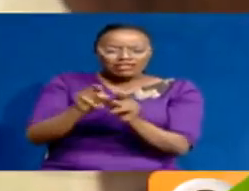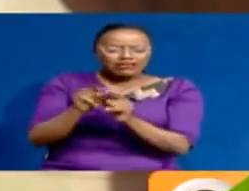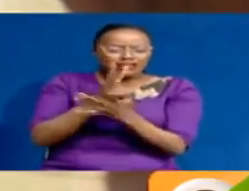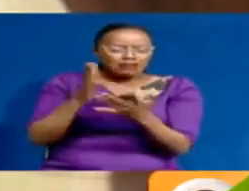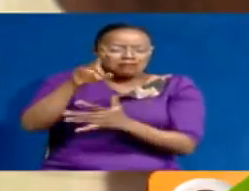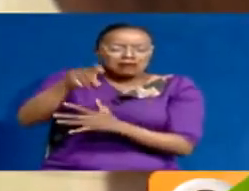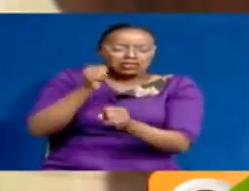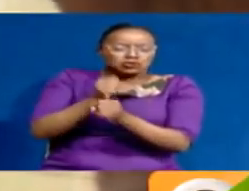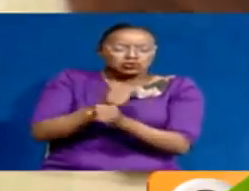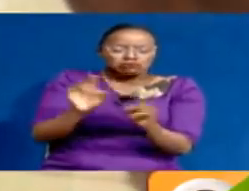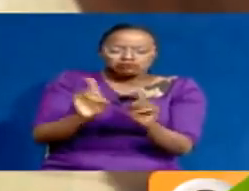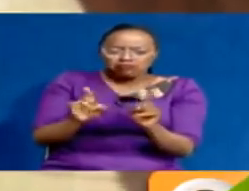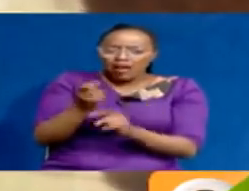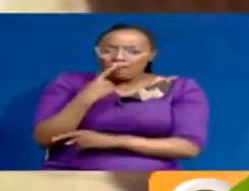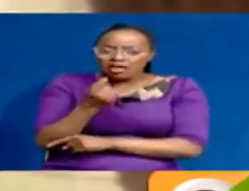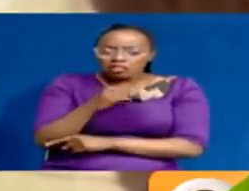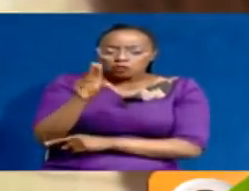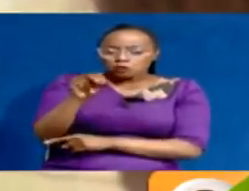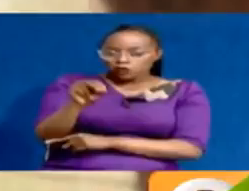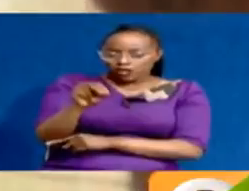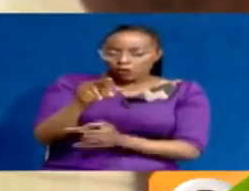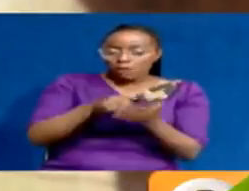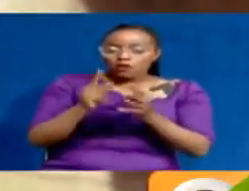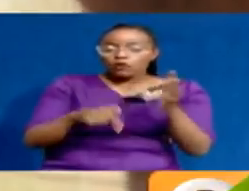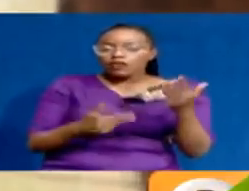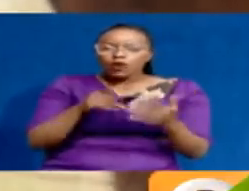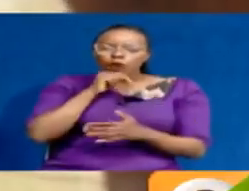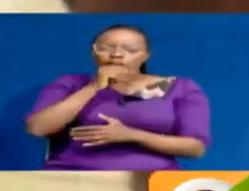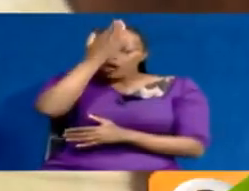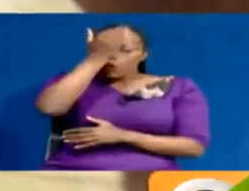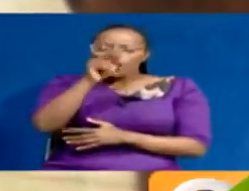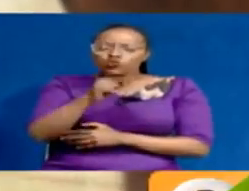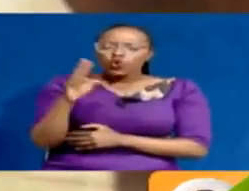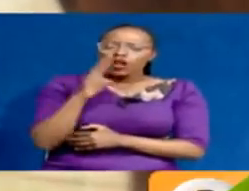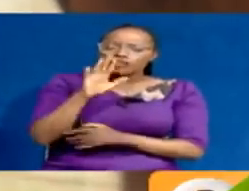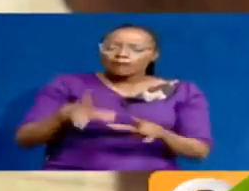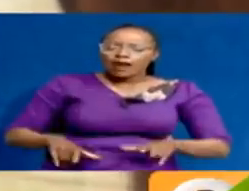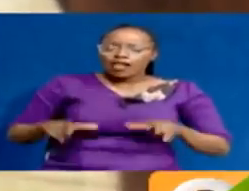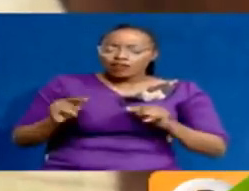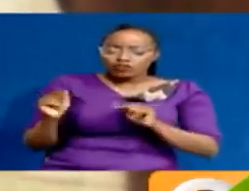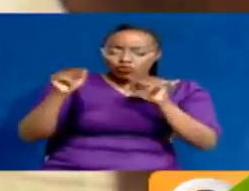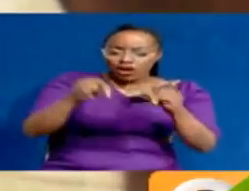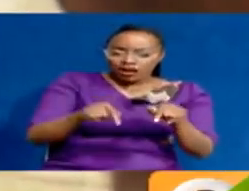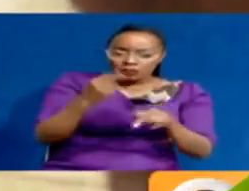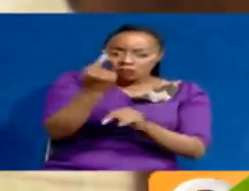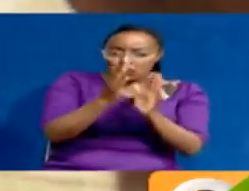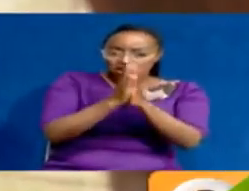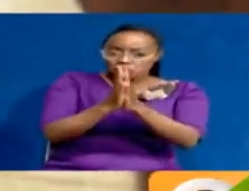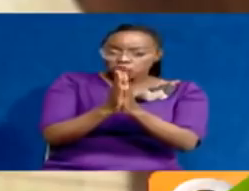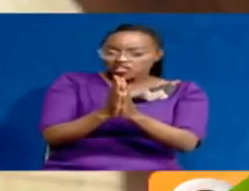die. It's not medicine. So they are wondering why you would risk your life to come in just to